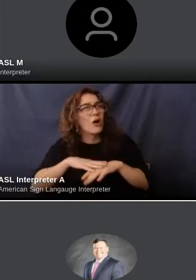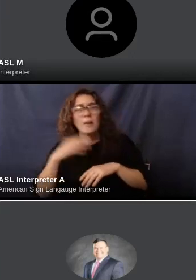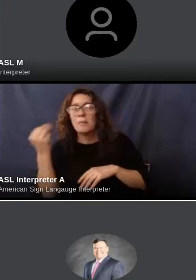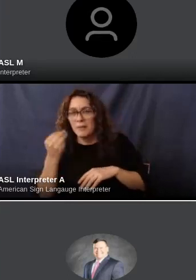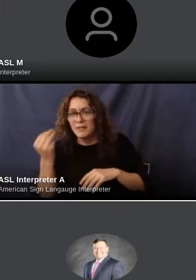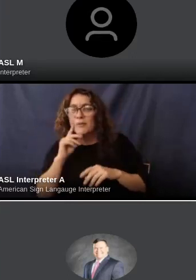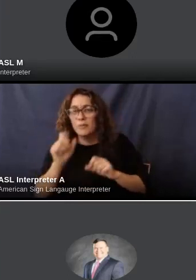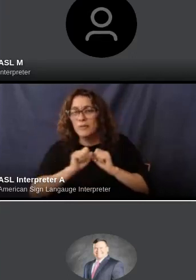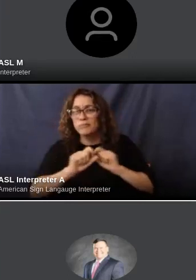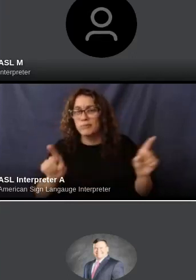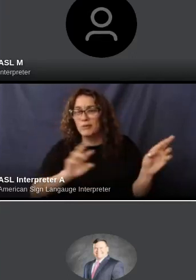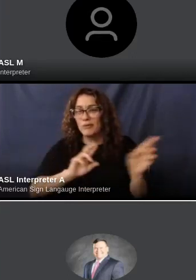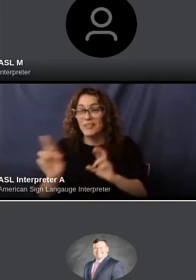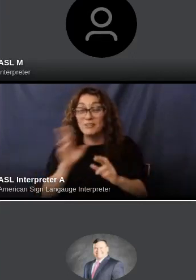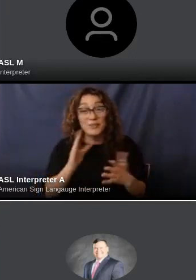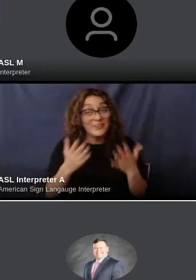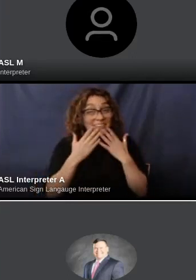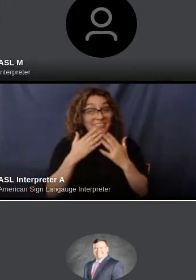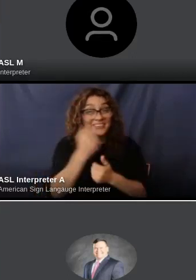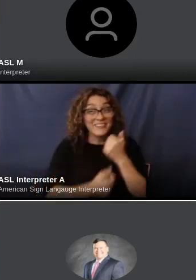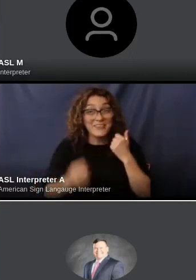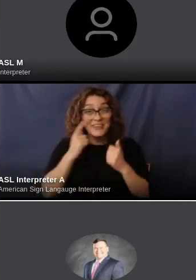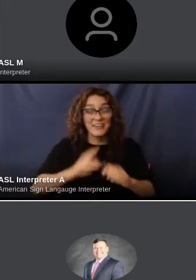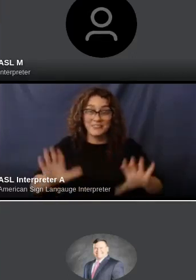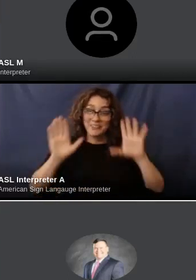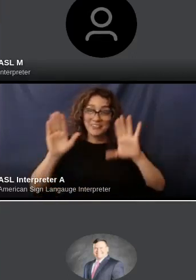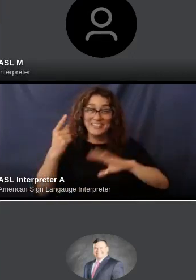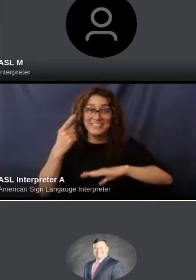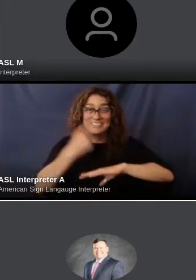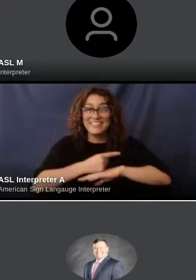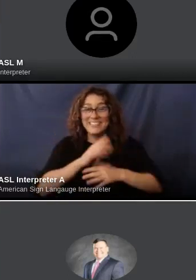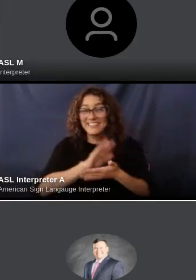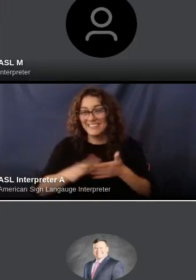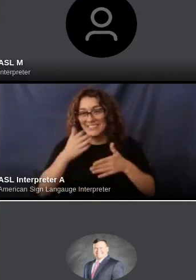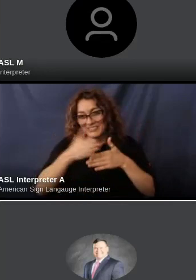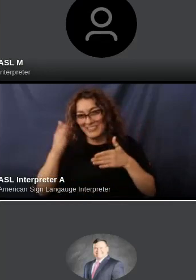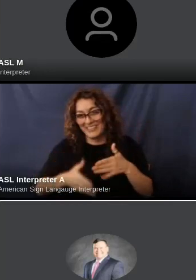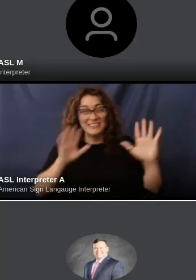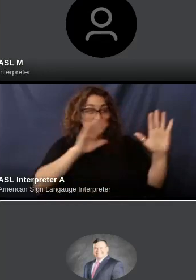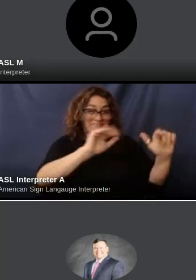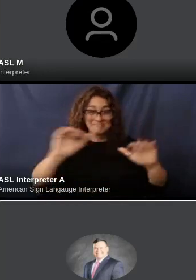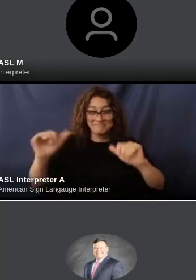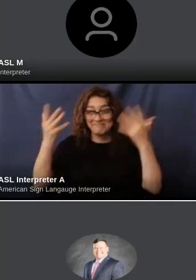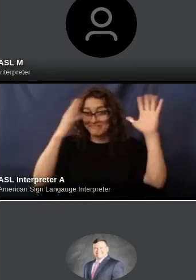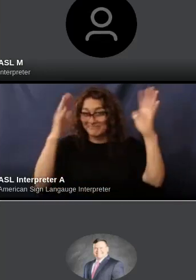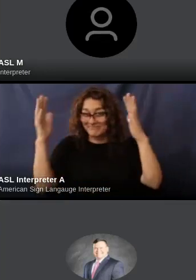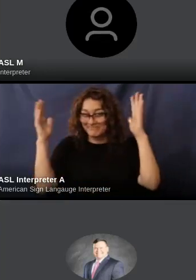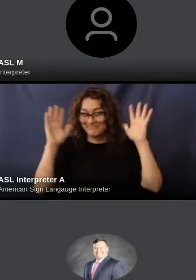all and have a awesome day and a nice weekend. Bye, everybody.